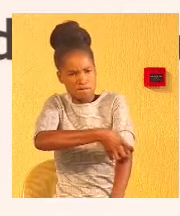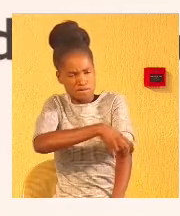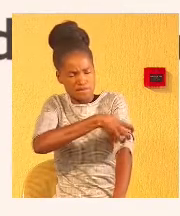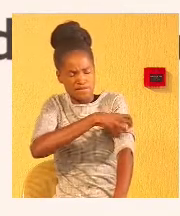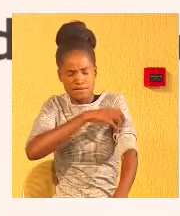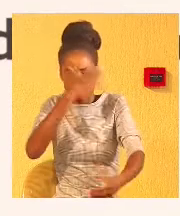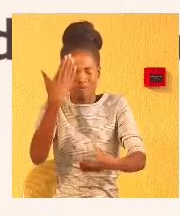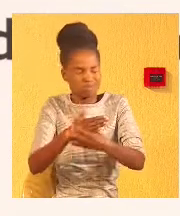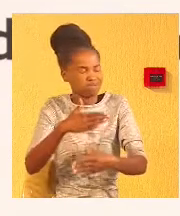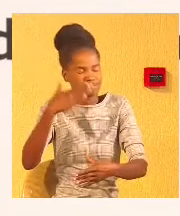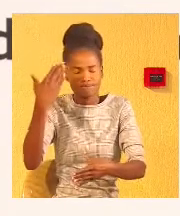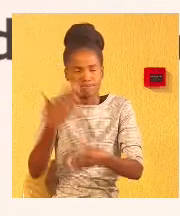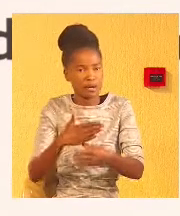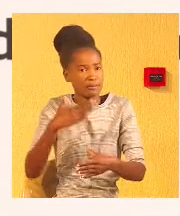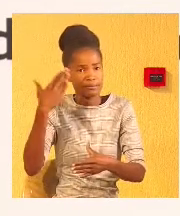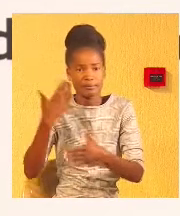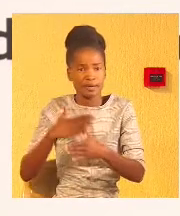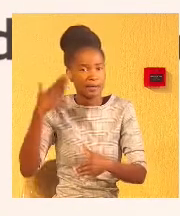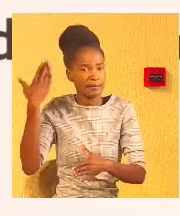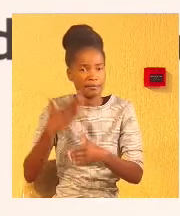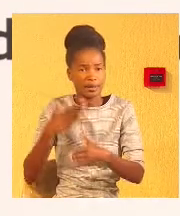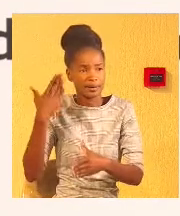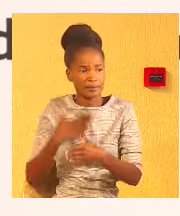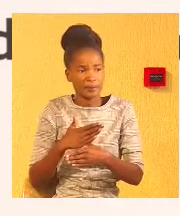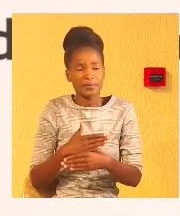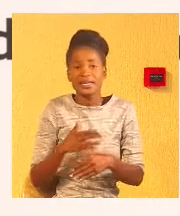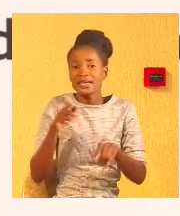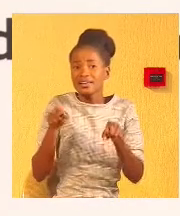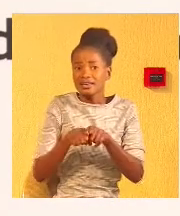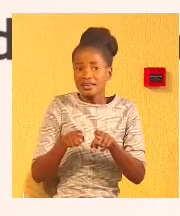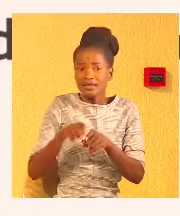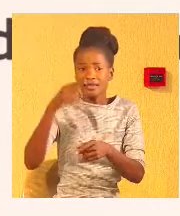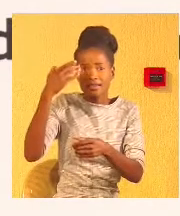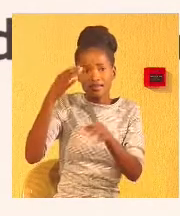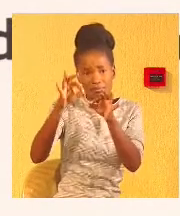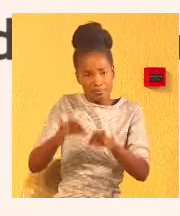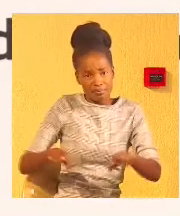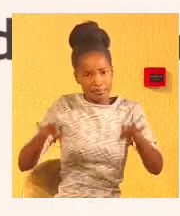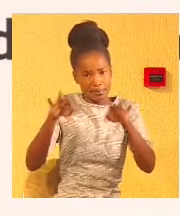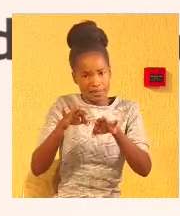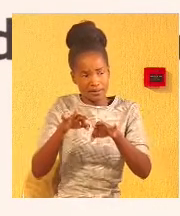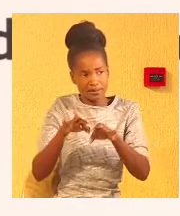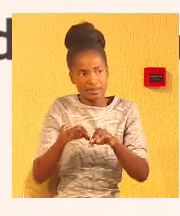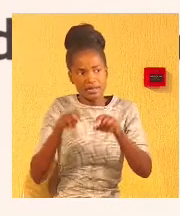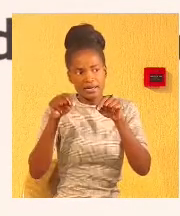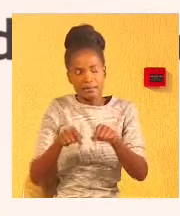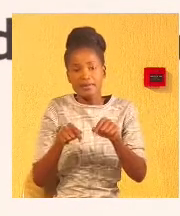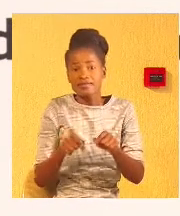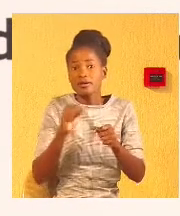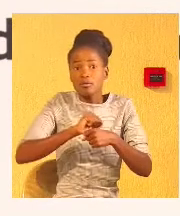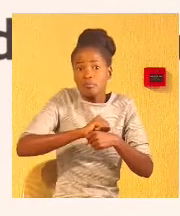sector. And when you have a shock of this nature, which limits the gathering of